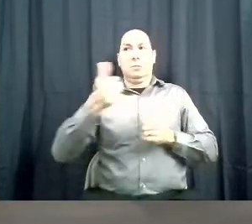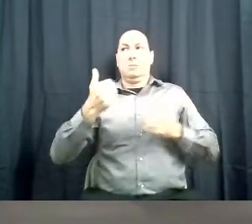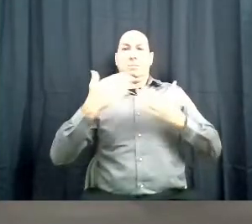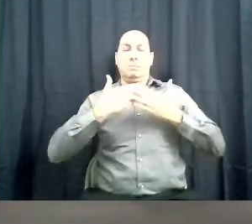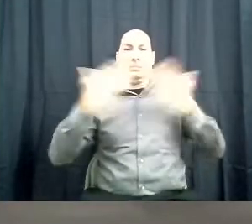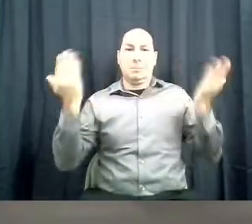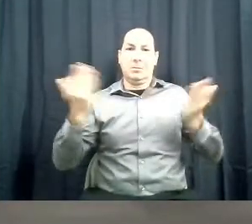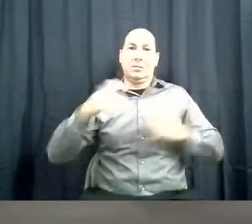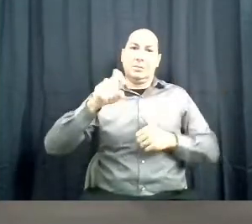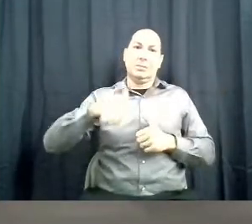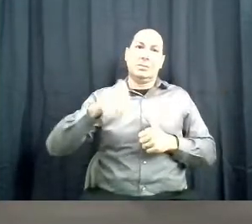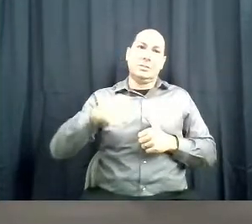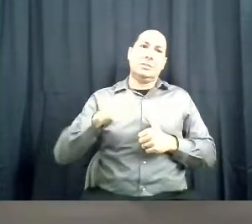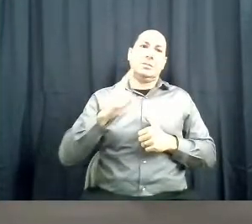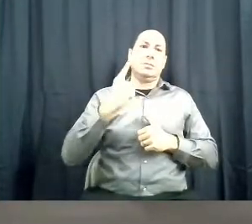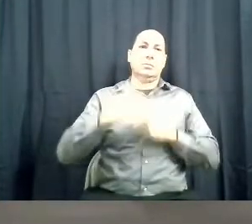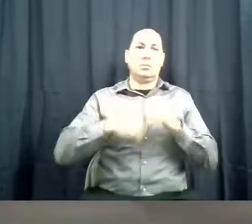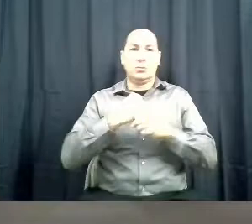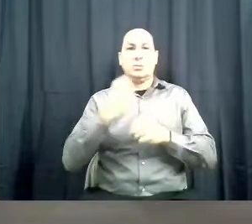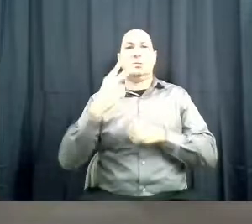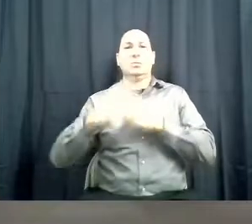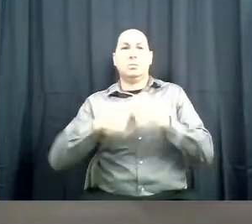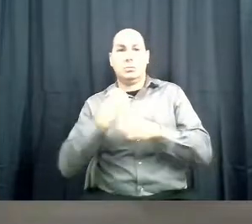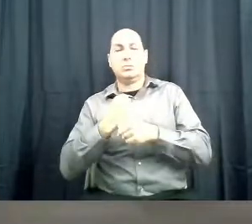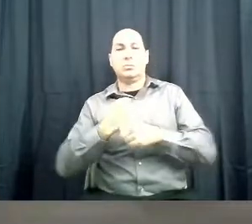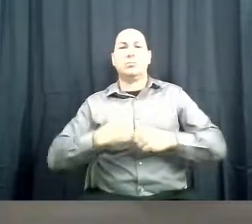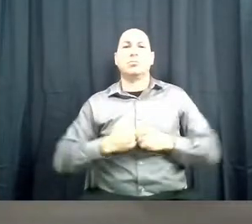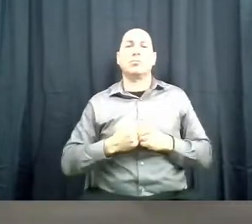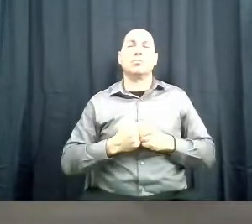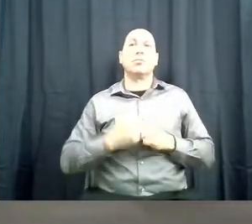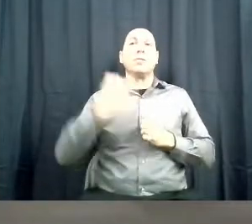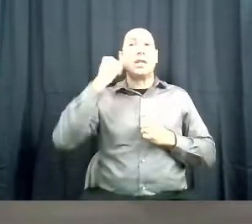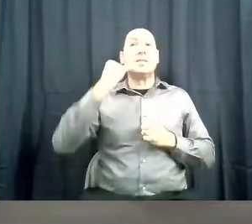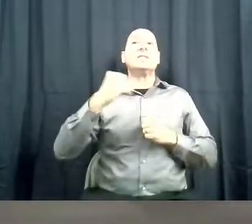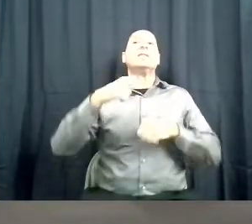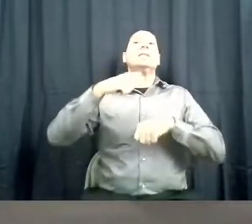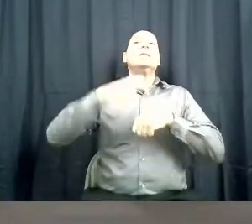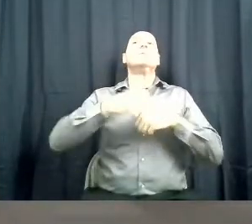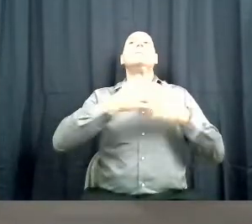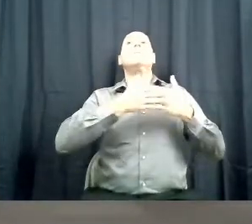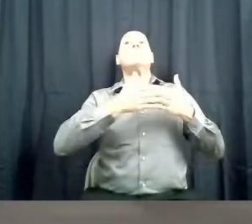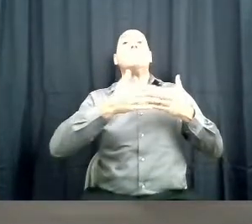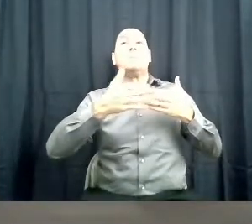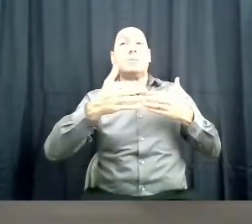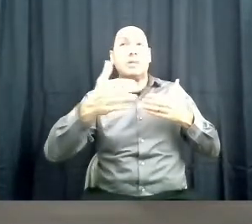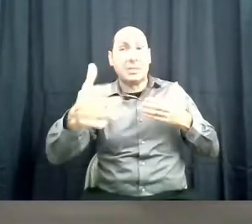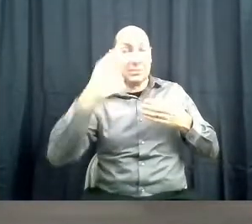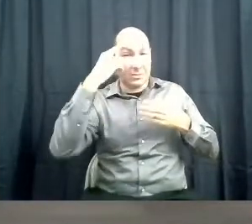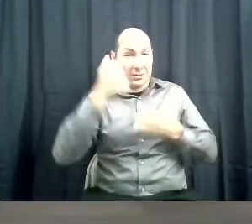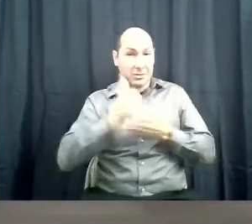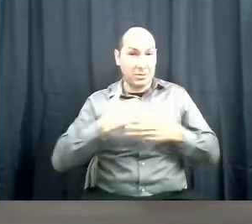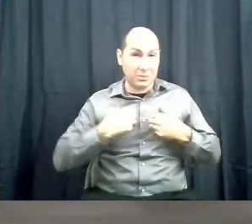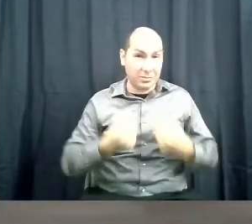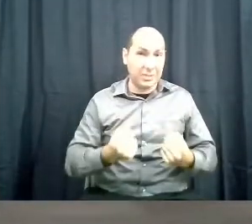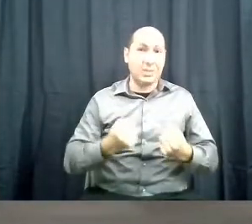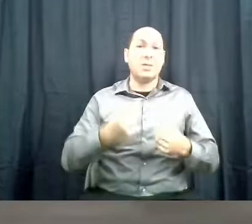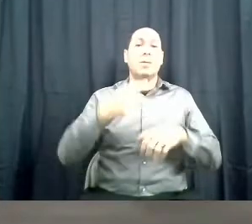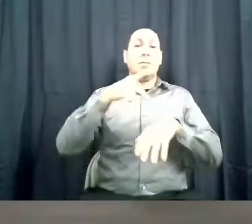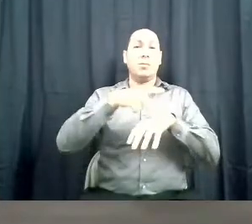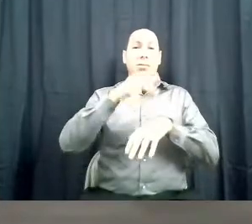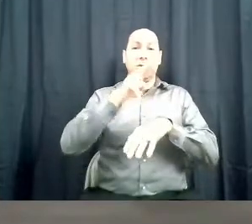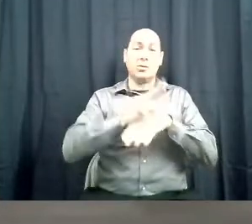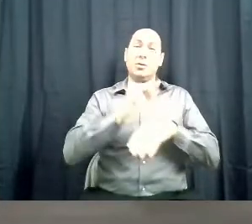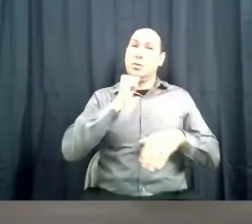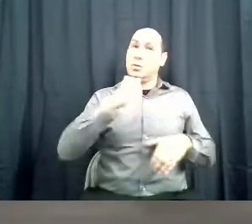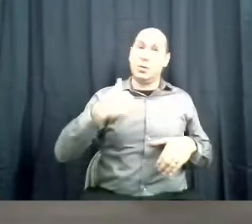2 year basis. In the absence of a long-term, fair, and equitable policy on Medicaid, which Puerto Rico unfortunately does not have in place